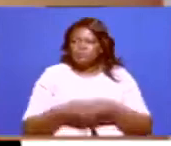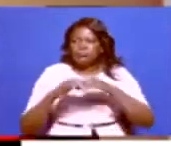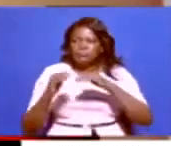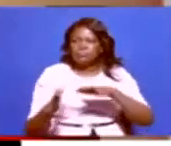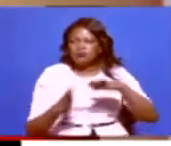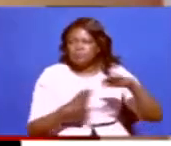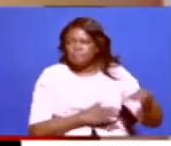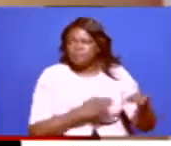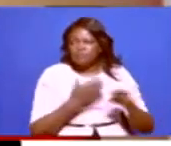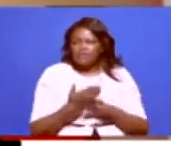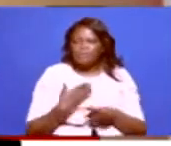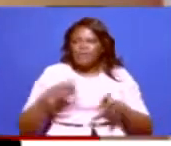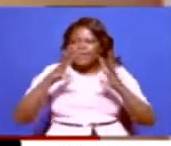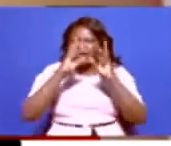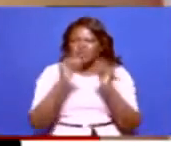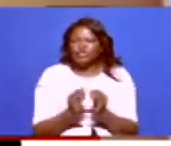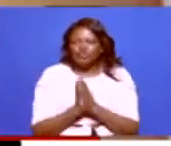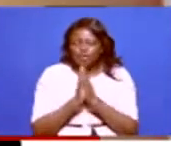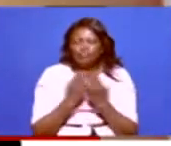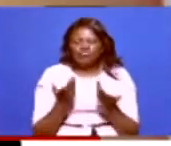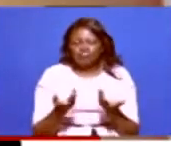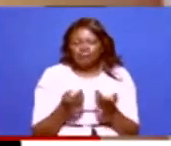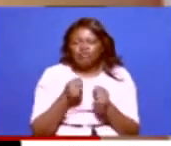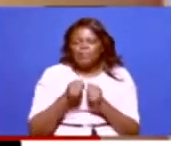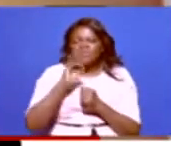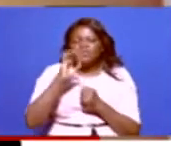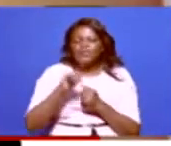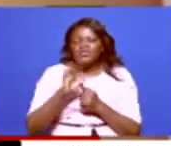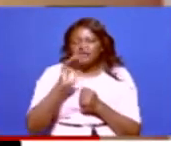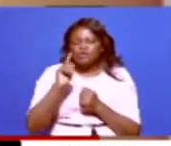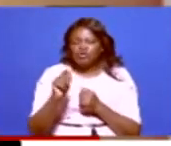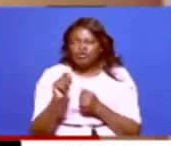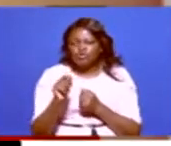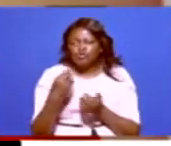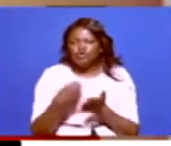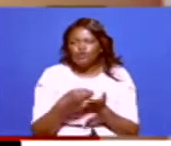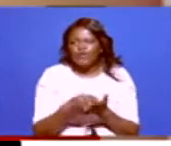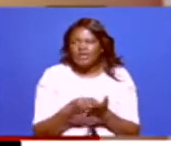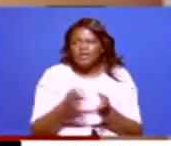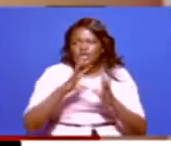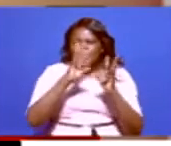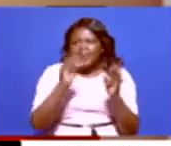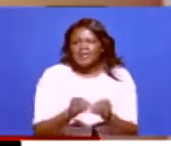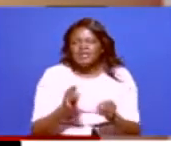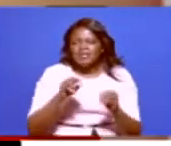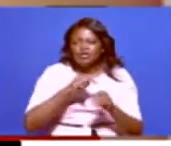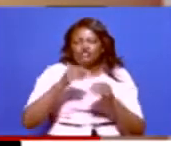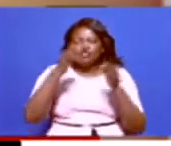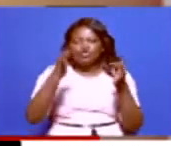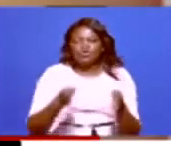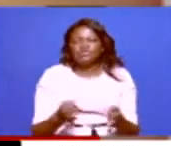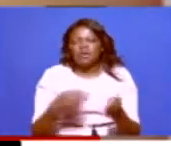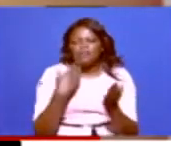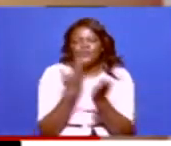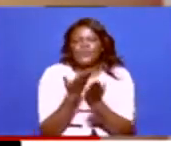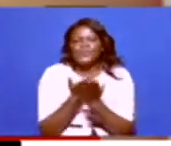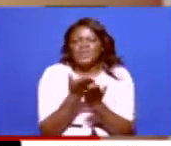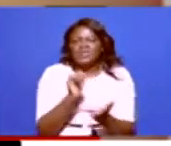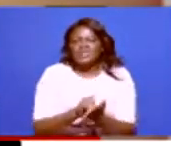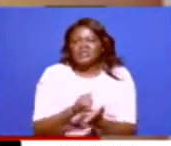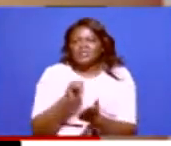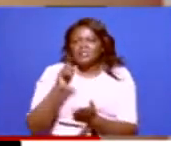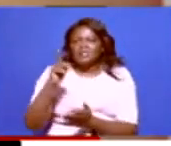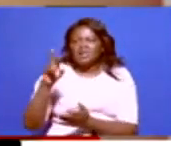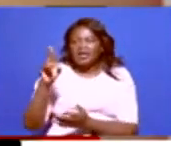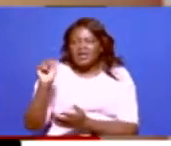Budgetary, where this year's budget is about 3.3 trillion shillings. To finance the budget, the National Treasury has proposed that the Kenya Revenue